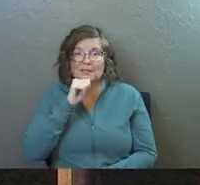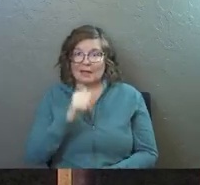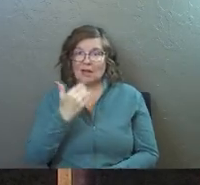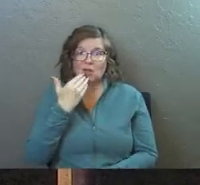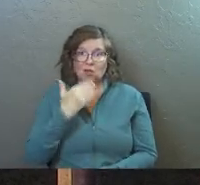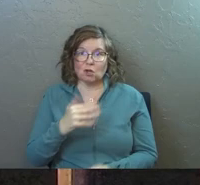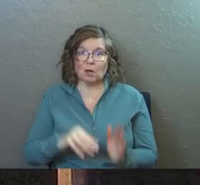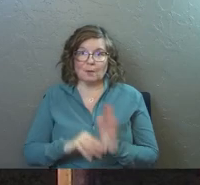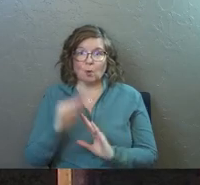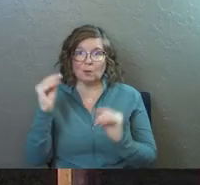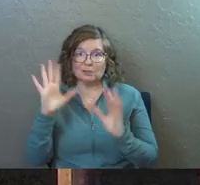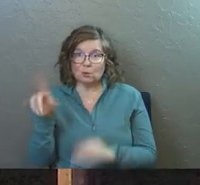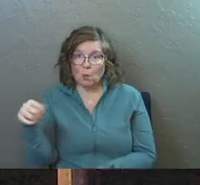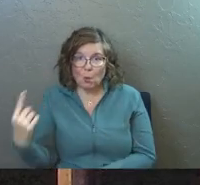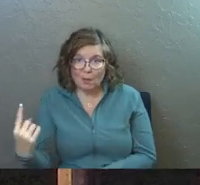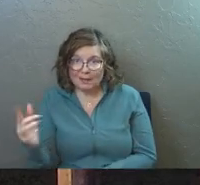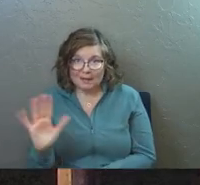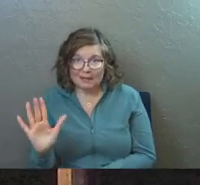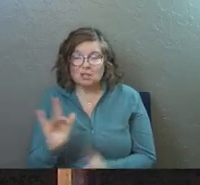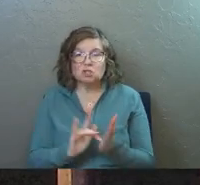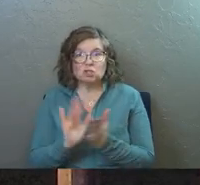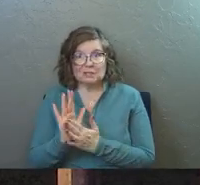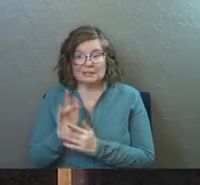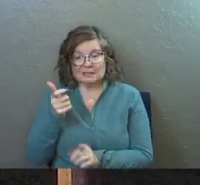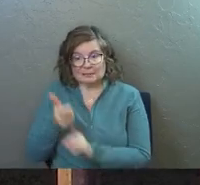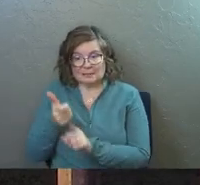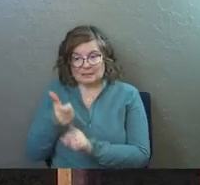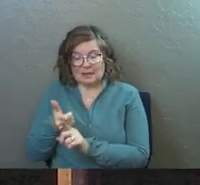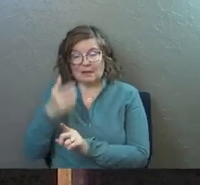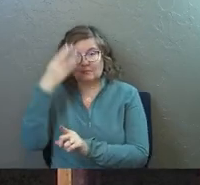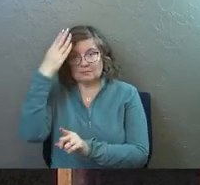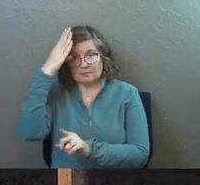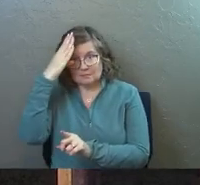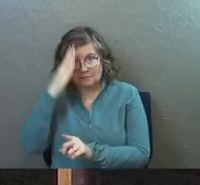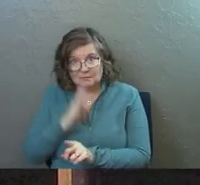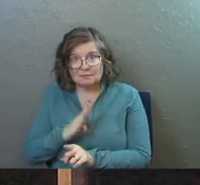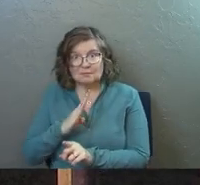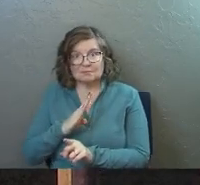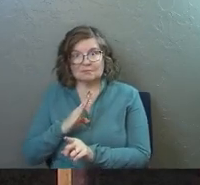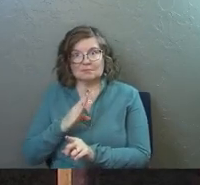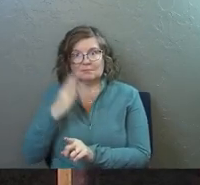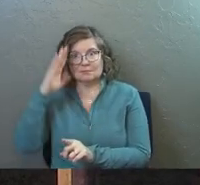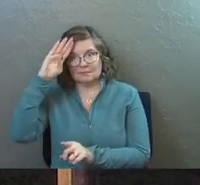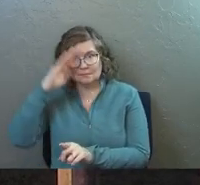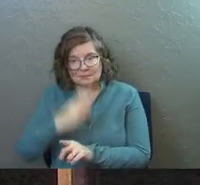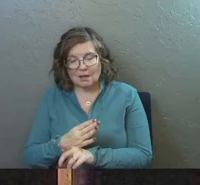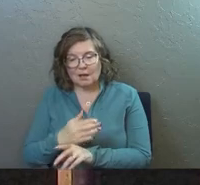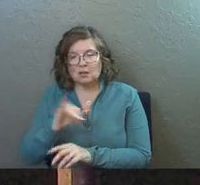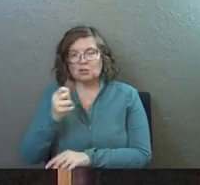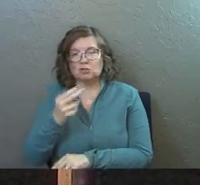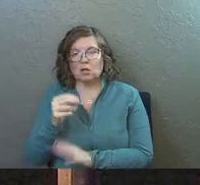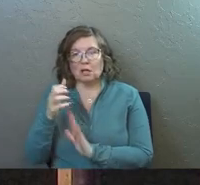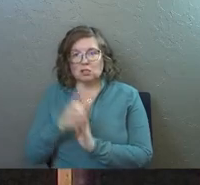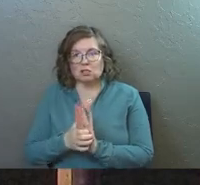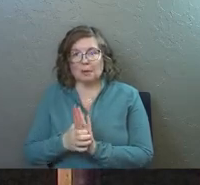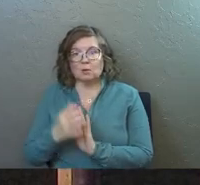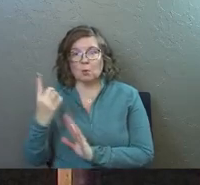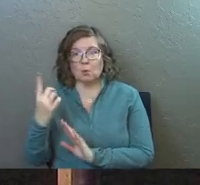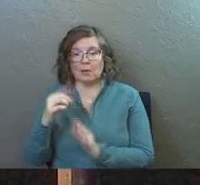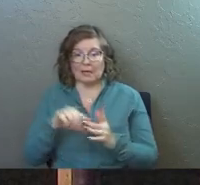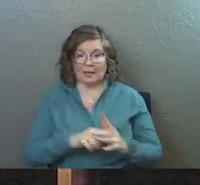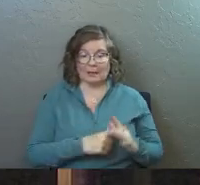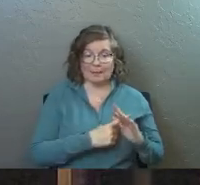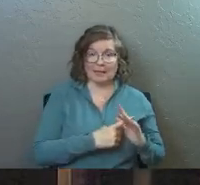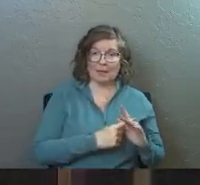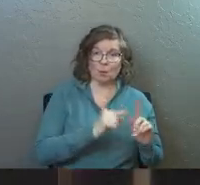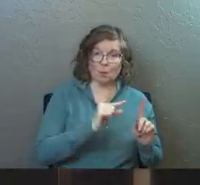a good moral teacher. Jesus was the divine Son of God. John chapter 1, in the beginning was the Word,